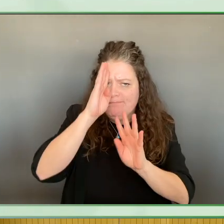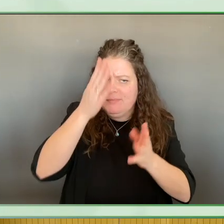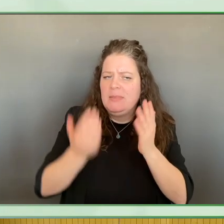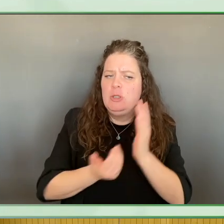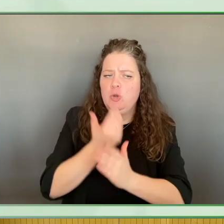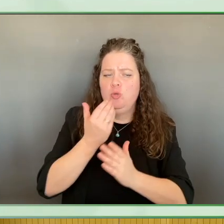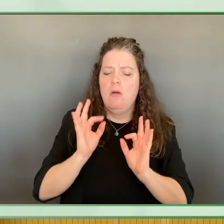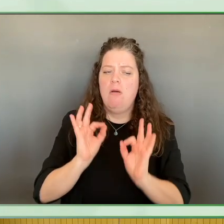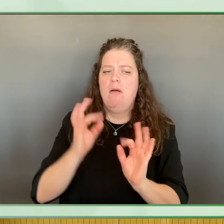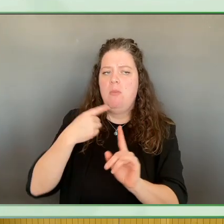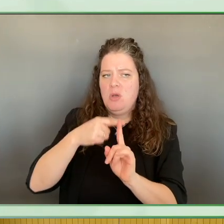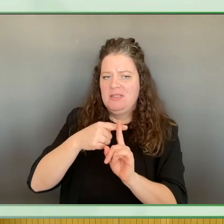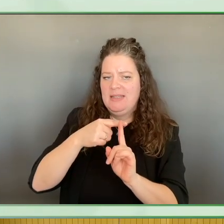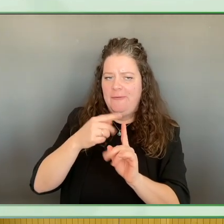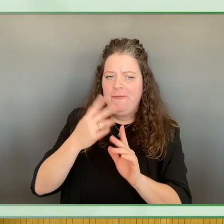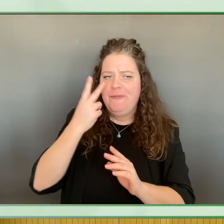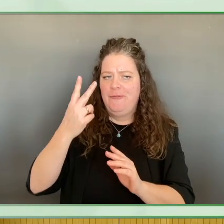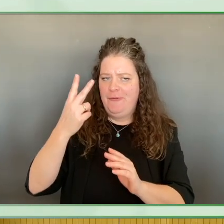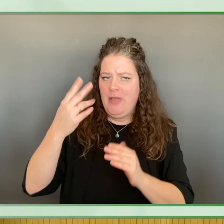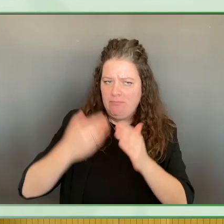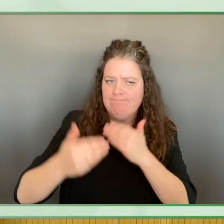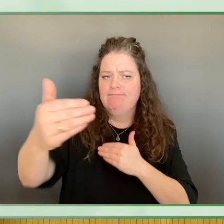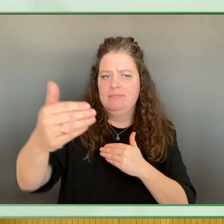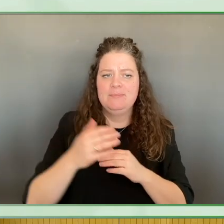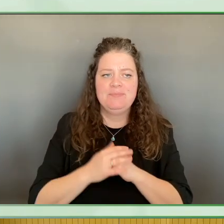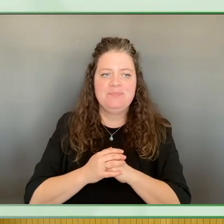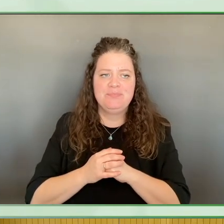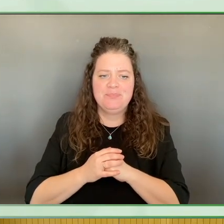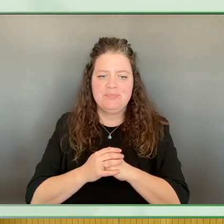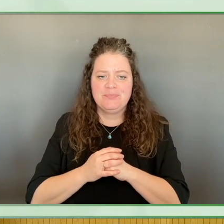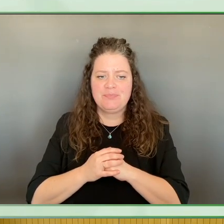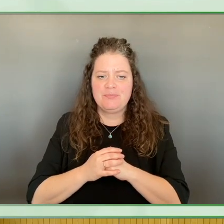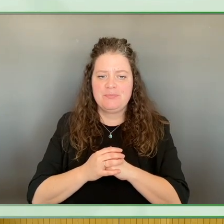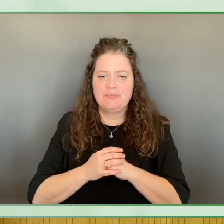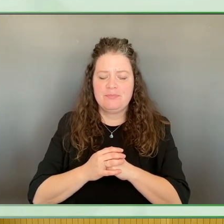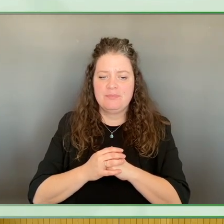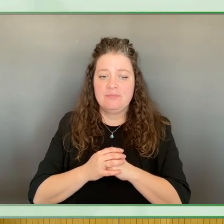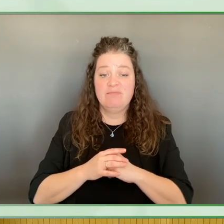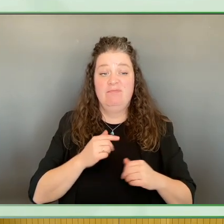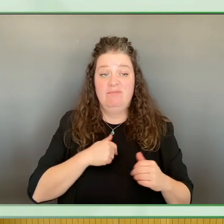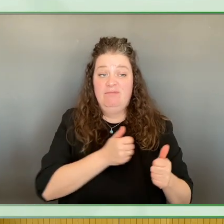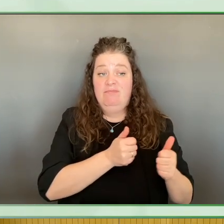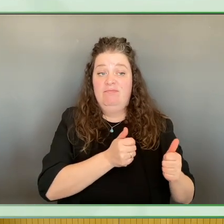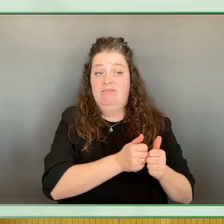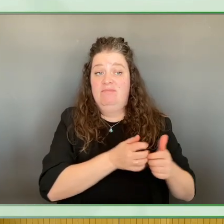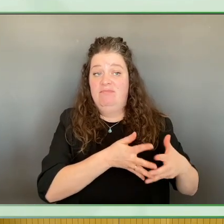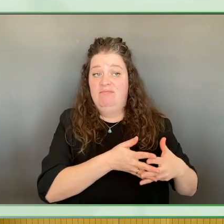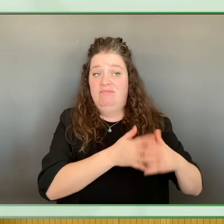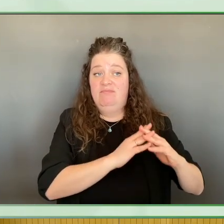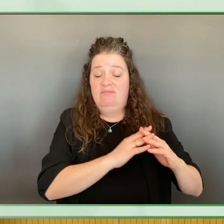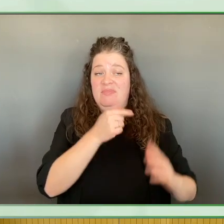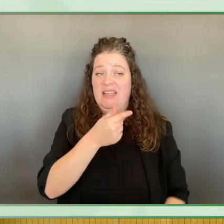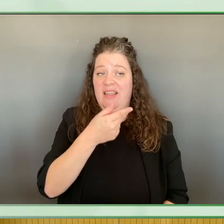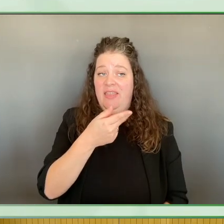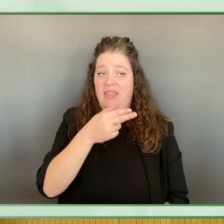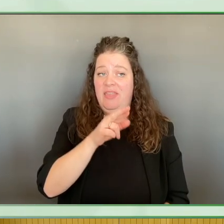Now, from the standpoint of the perspective of a co-founder myself, how did we overcome some of these challenges at